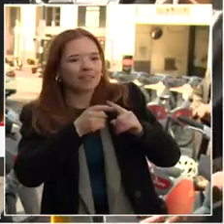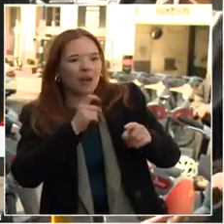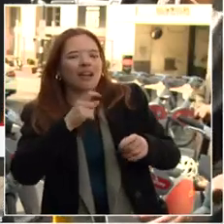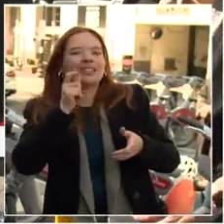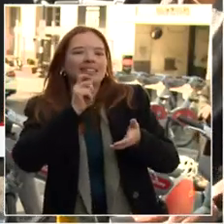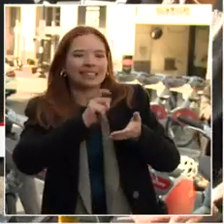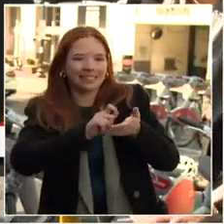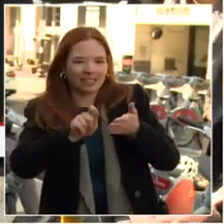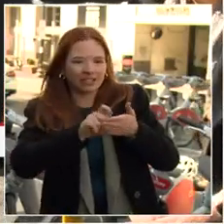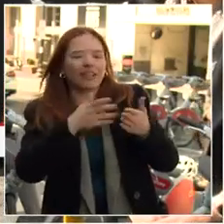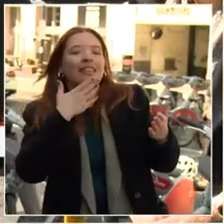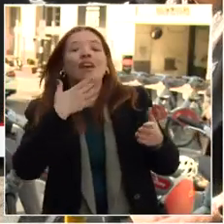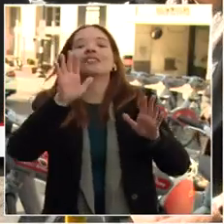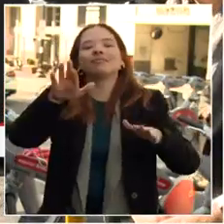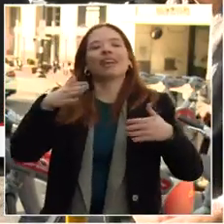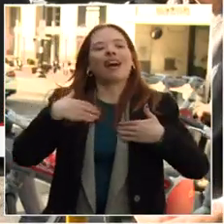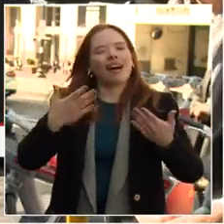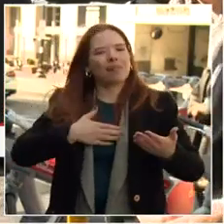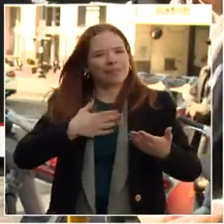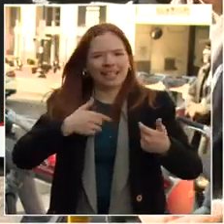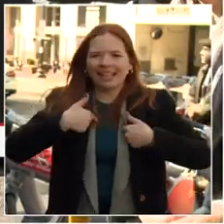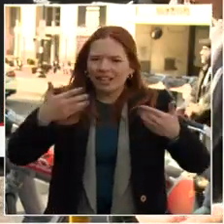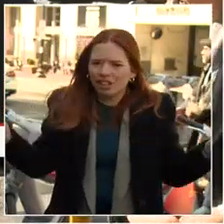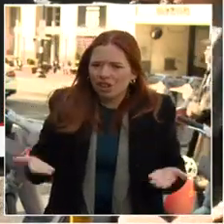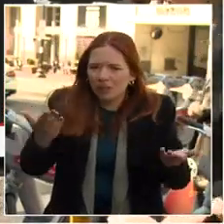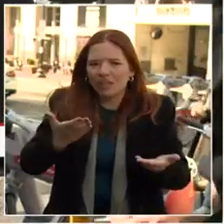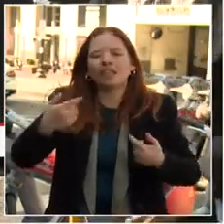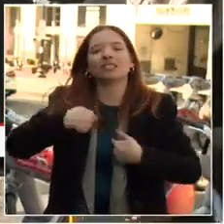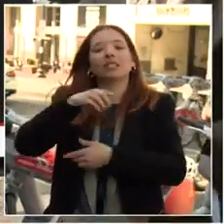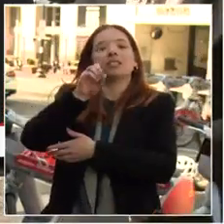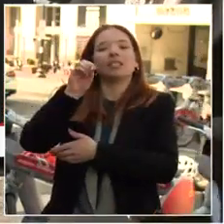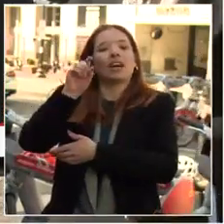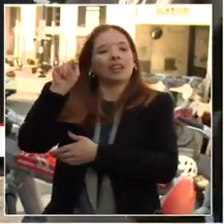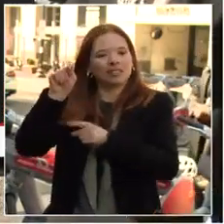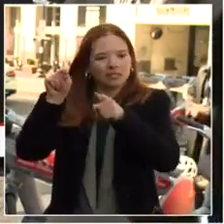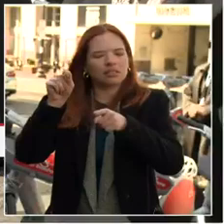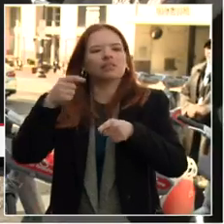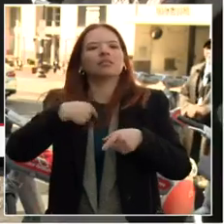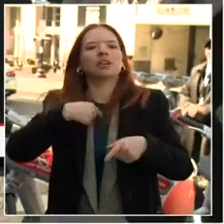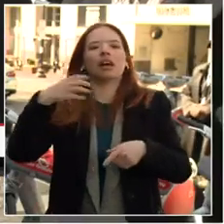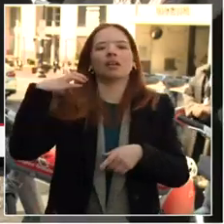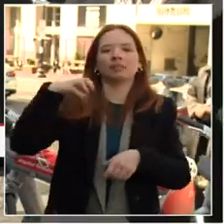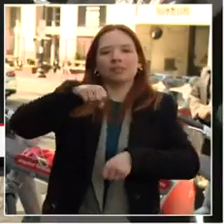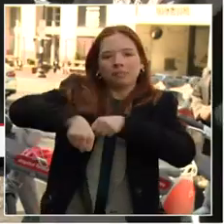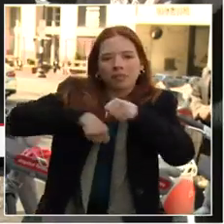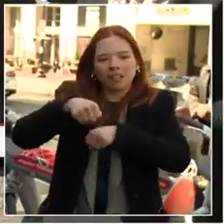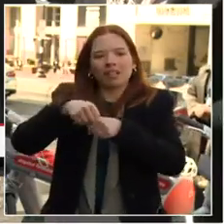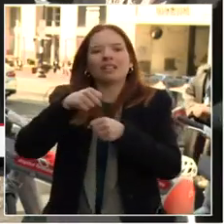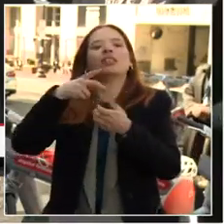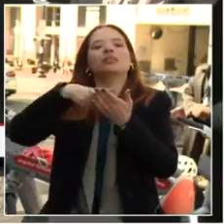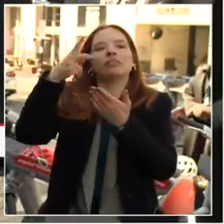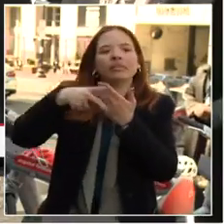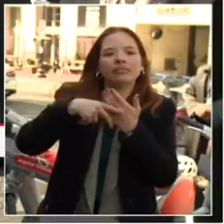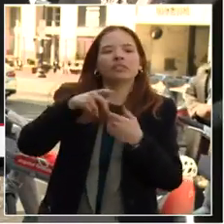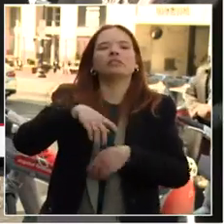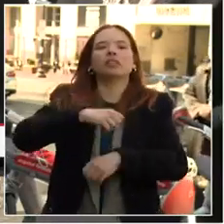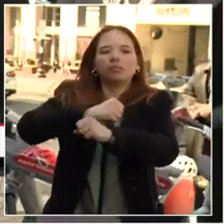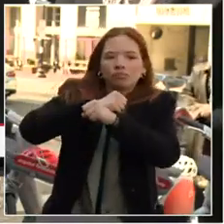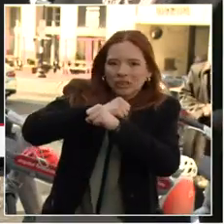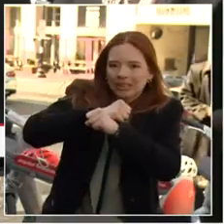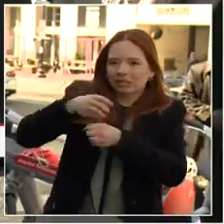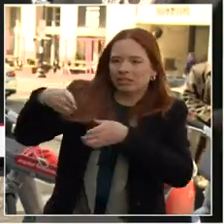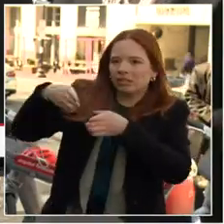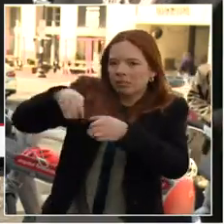pleased to be here on behalf of the Department of Transportation. I think this project, both Capital Bike Share, the protected bike lane, and the new fleet of